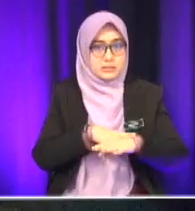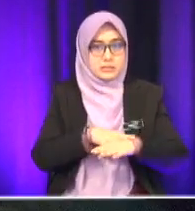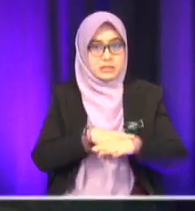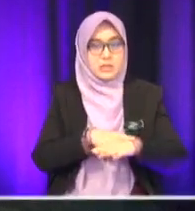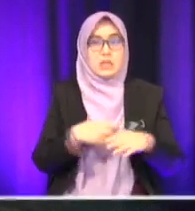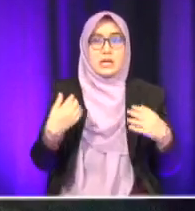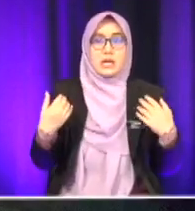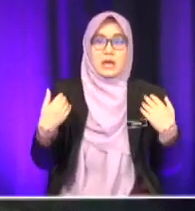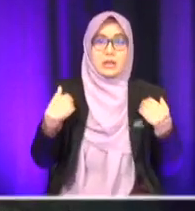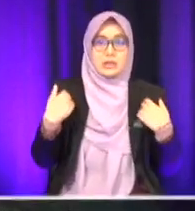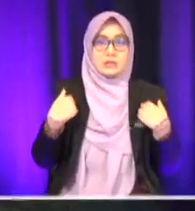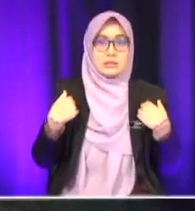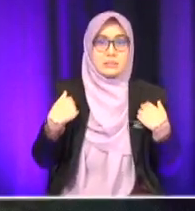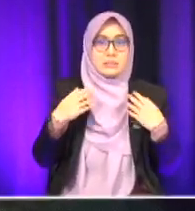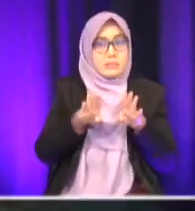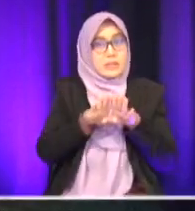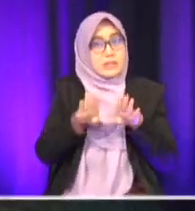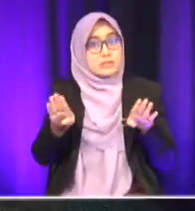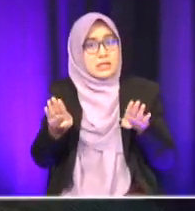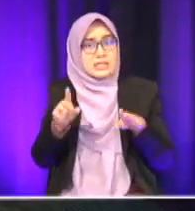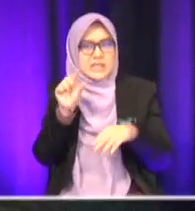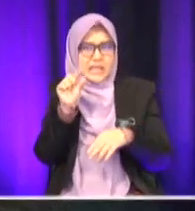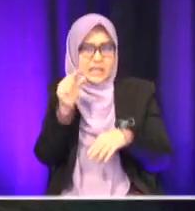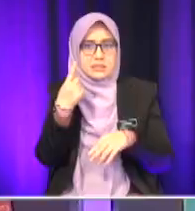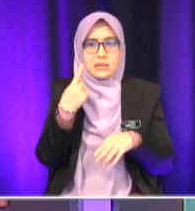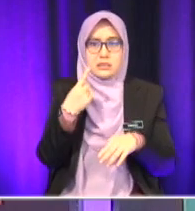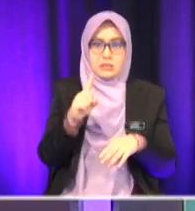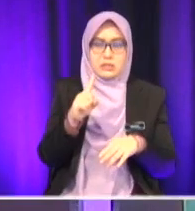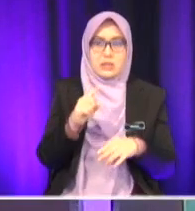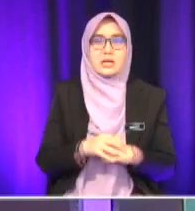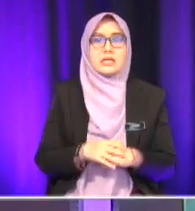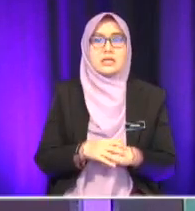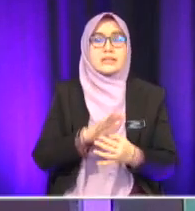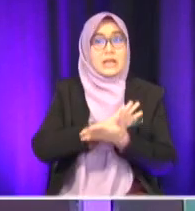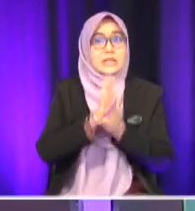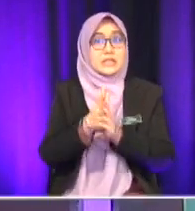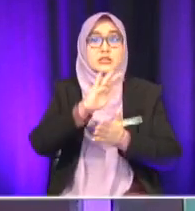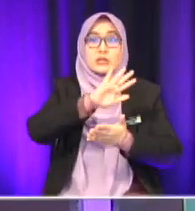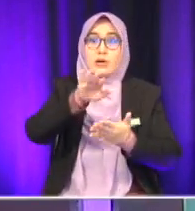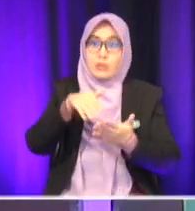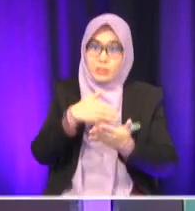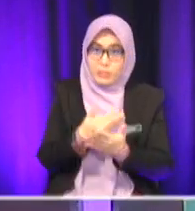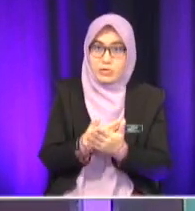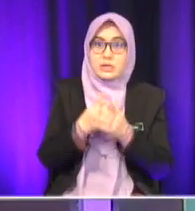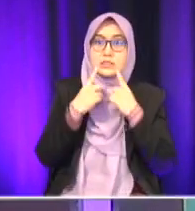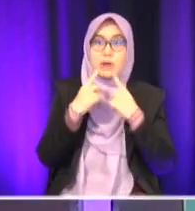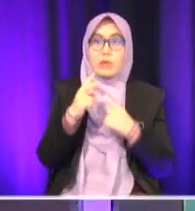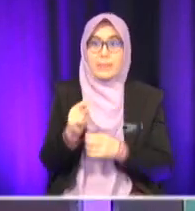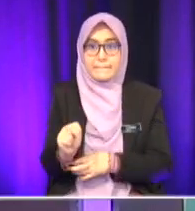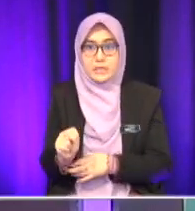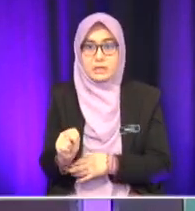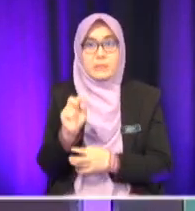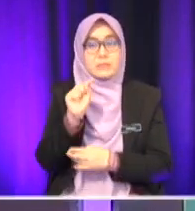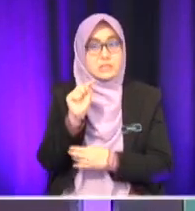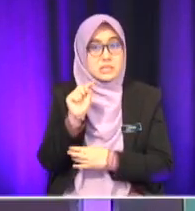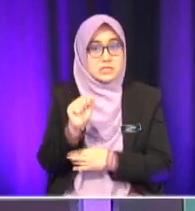differences in the answer given. Okay, so all the 3 options there are only slight